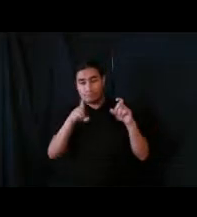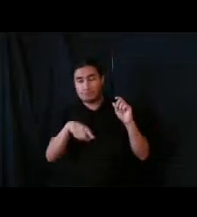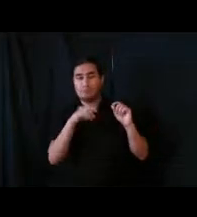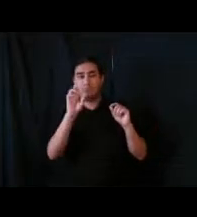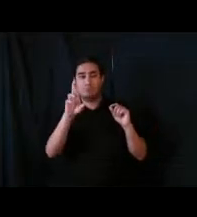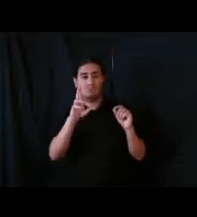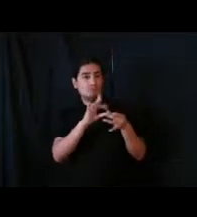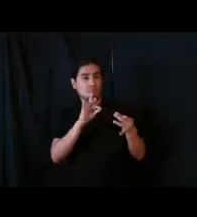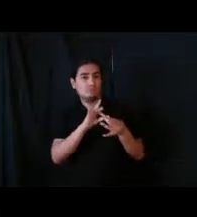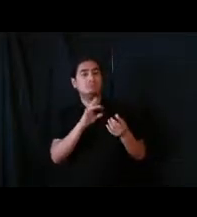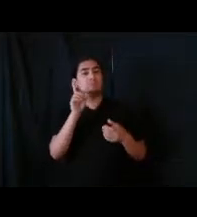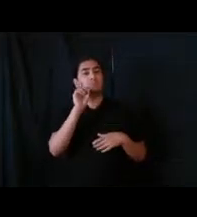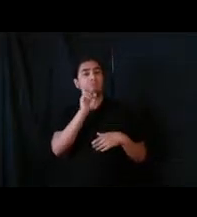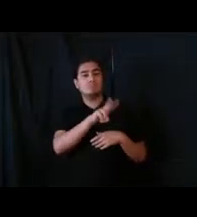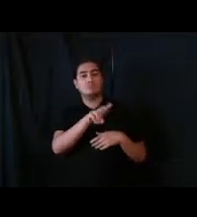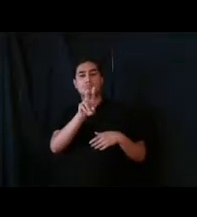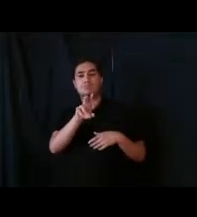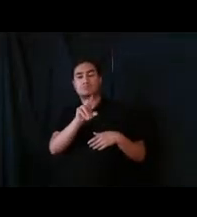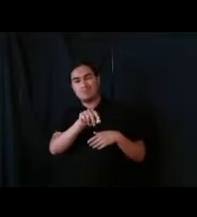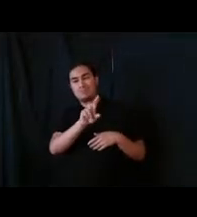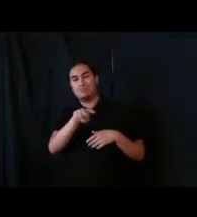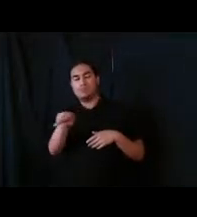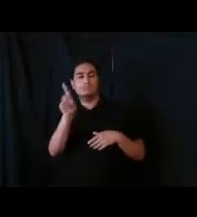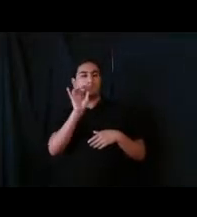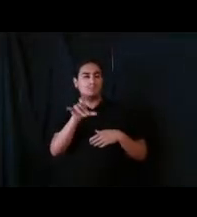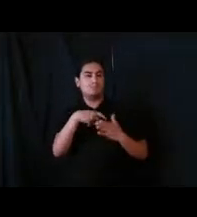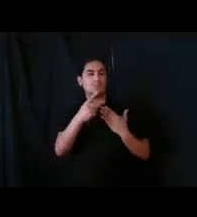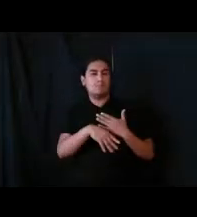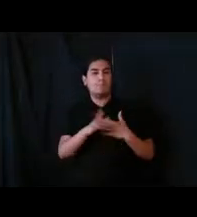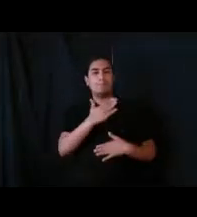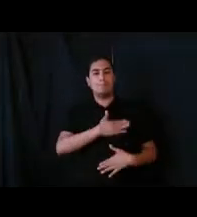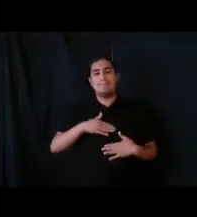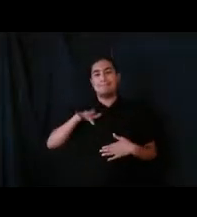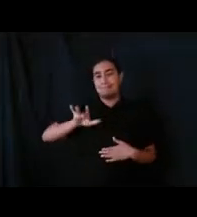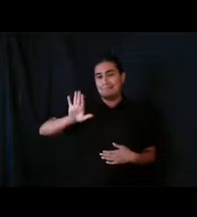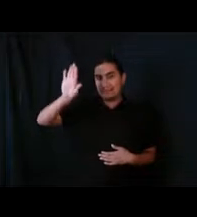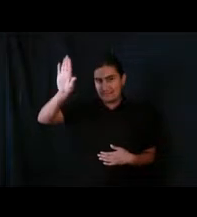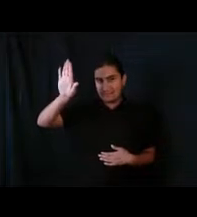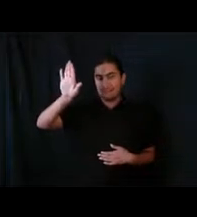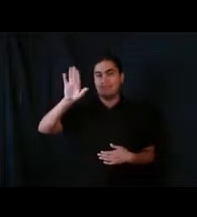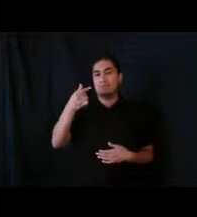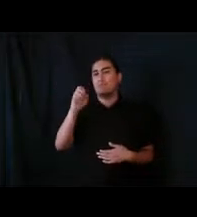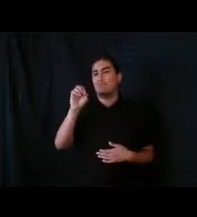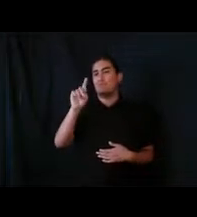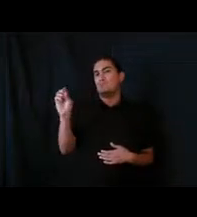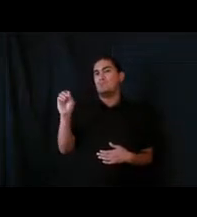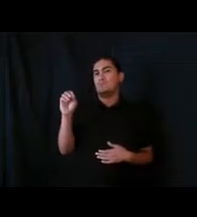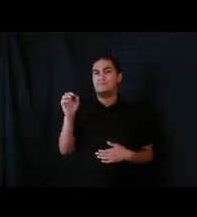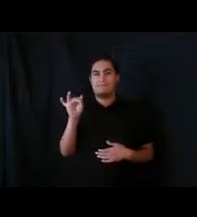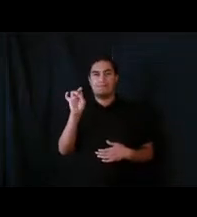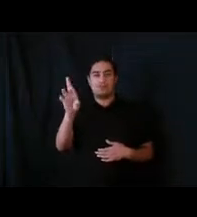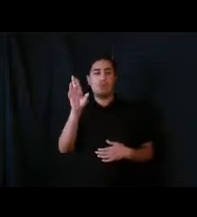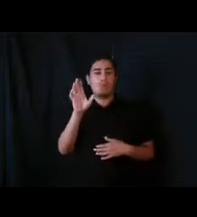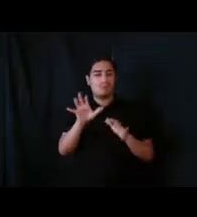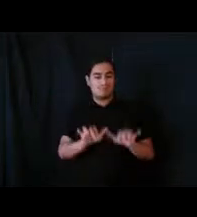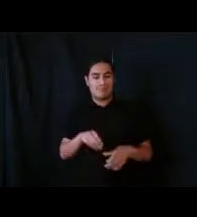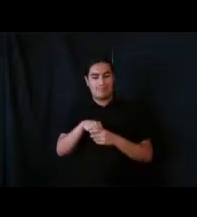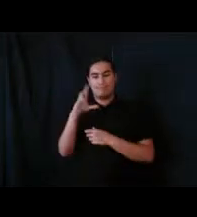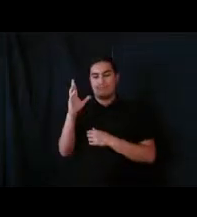2022 solutions for congested quarters program please raise your hand on the go to webinar feature or type in a comment in the